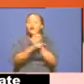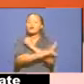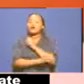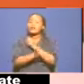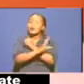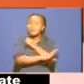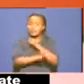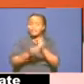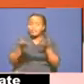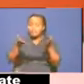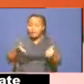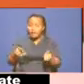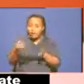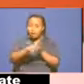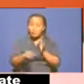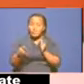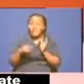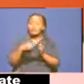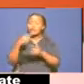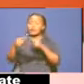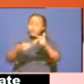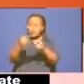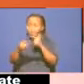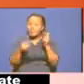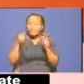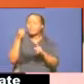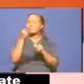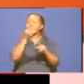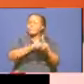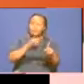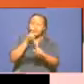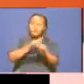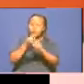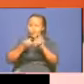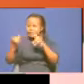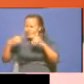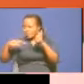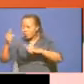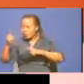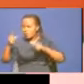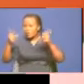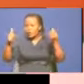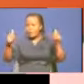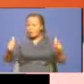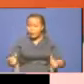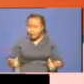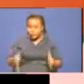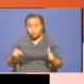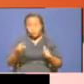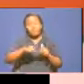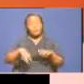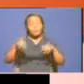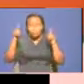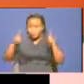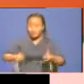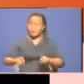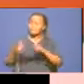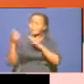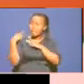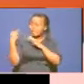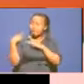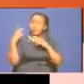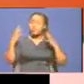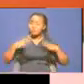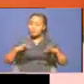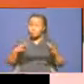still grappling with it. I don't think we're winning the war as yet. Mm-hmm. We have to be responsible citizens. I mean, the